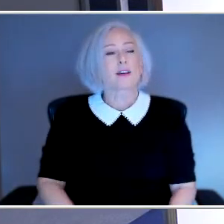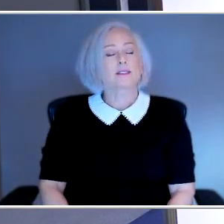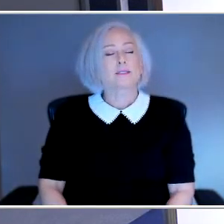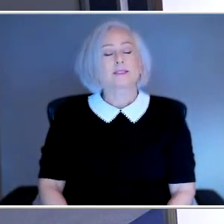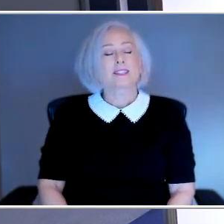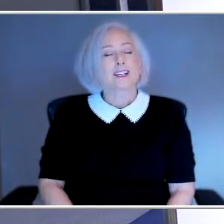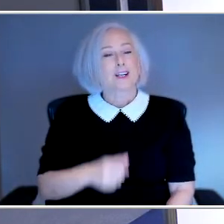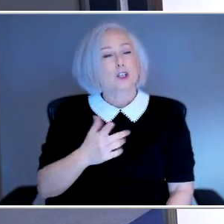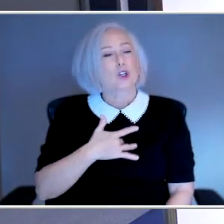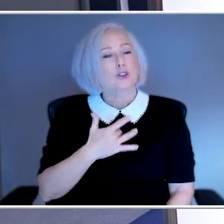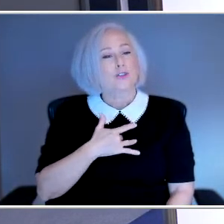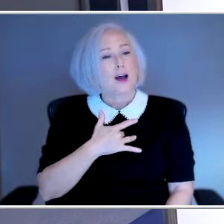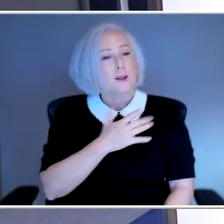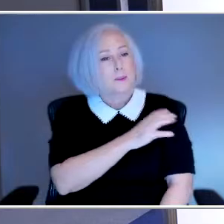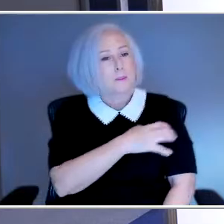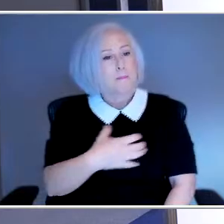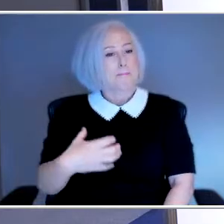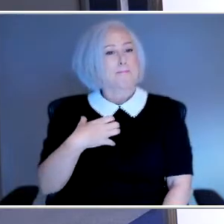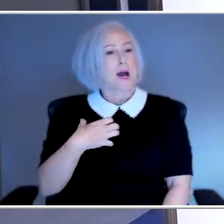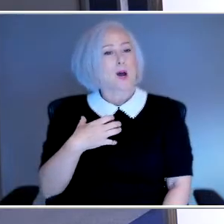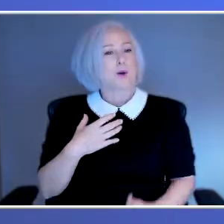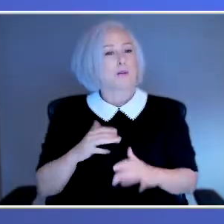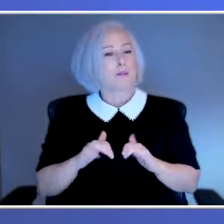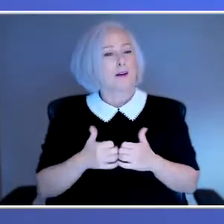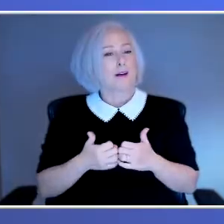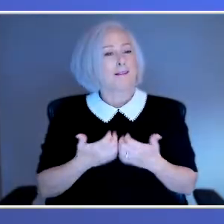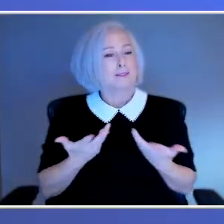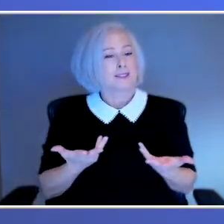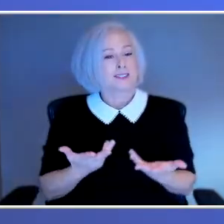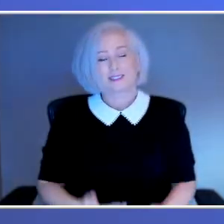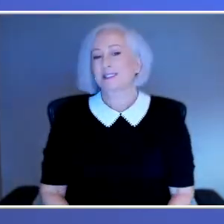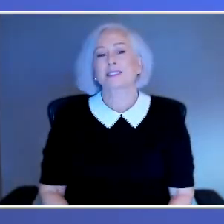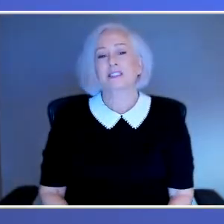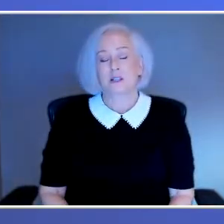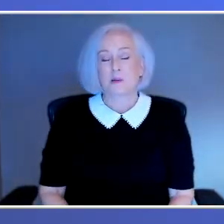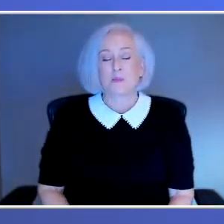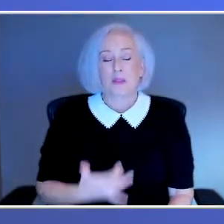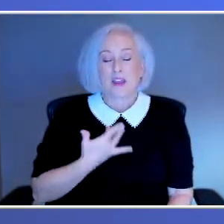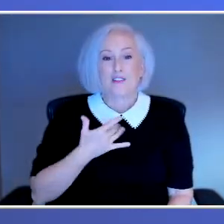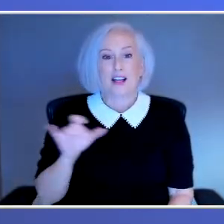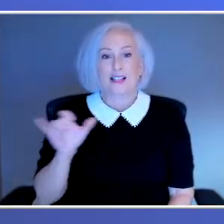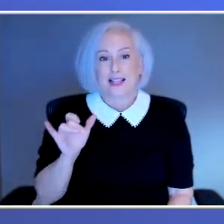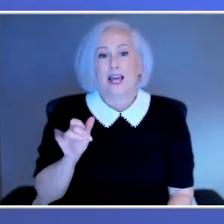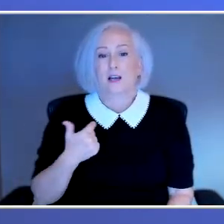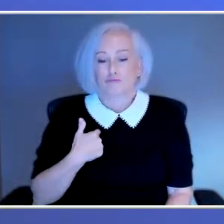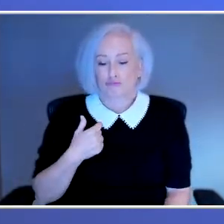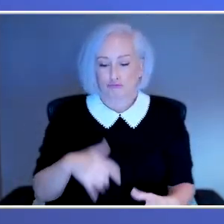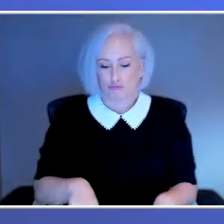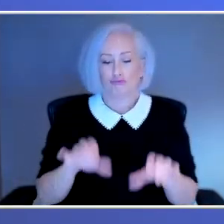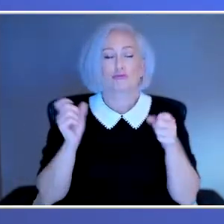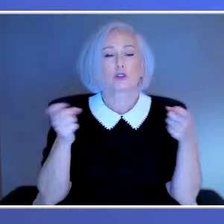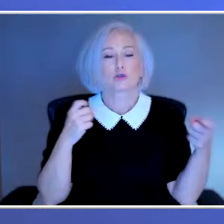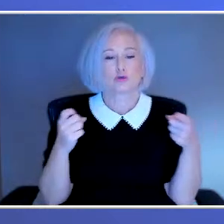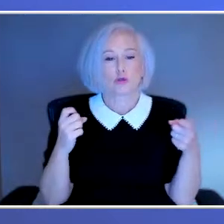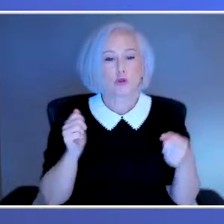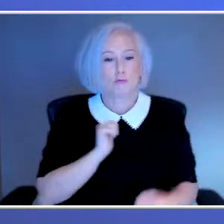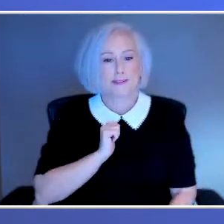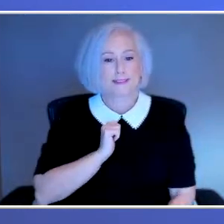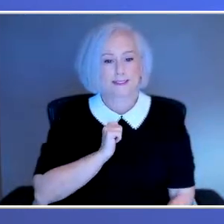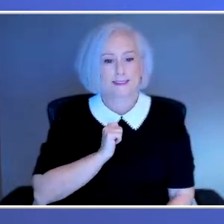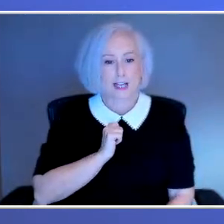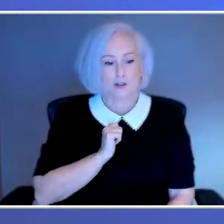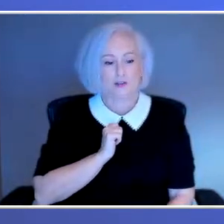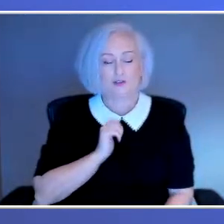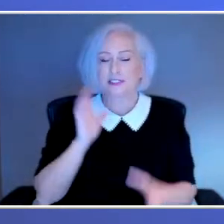feel? I feel like I was able to take things in my own hands and determine my